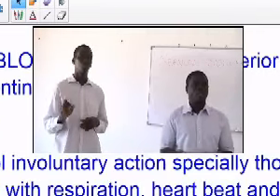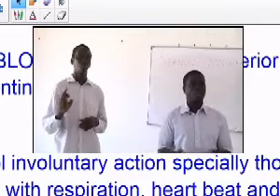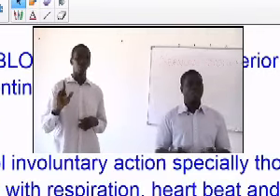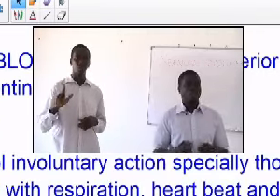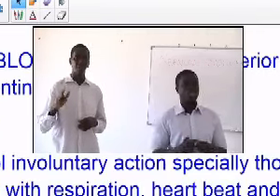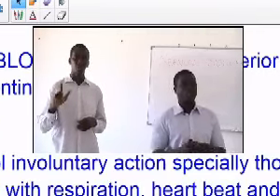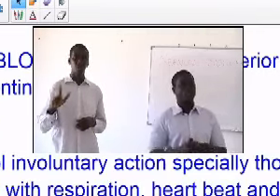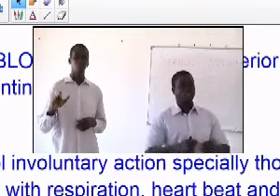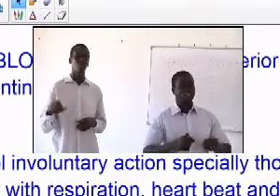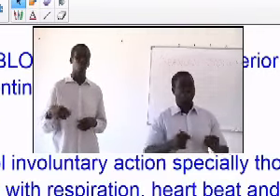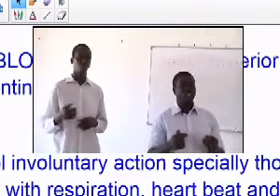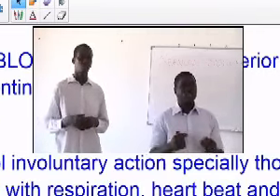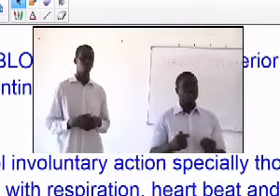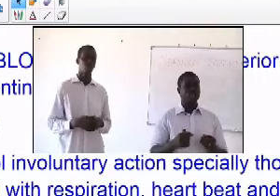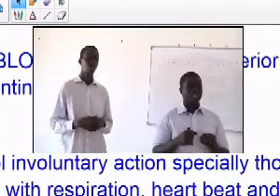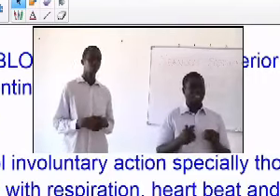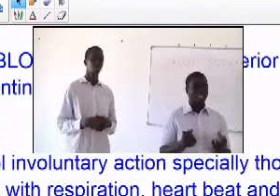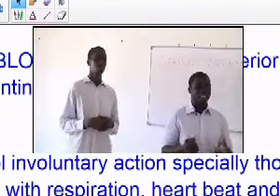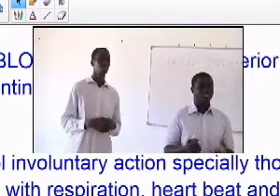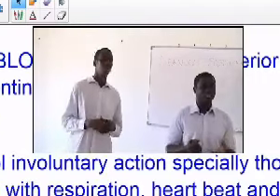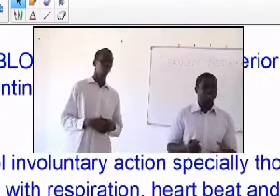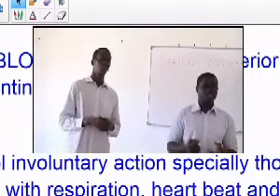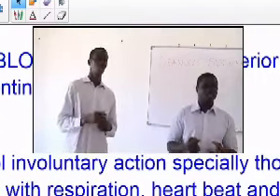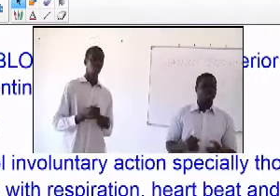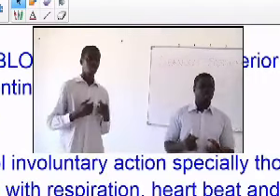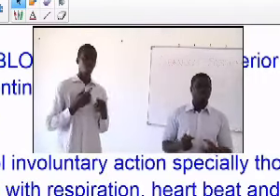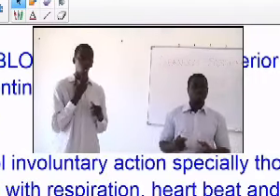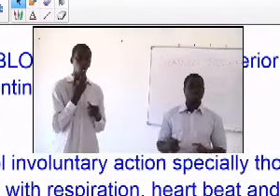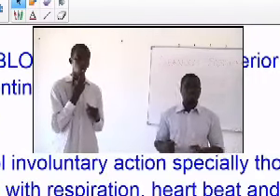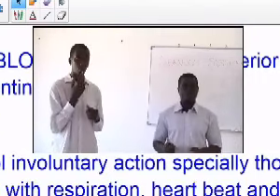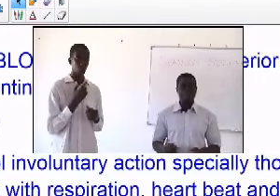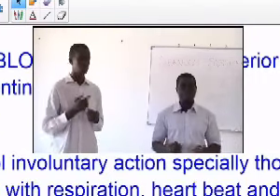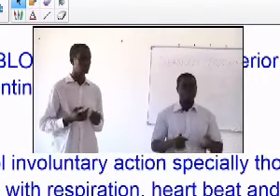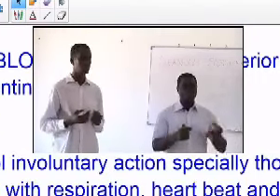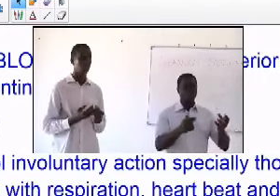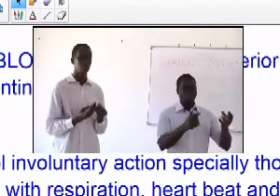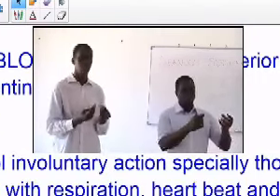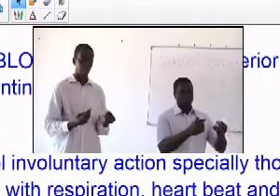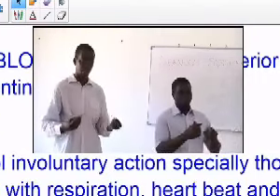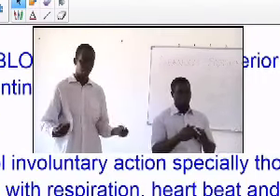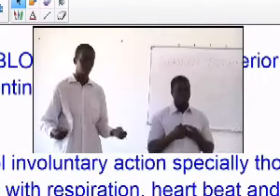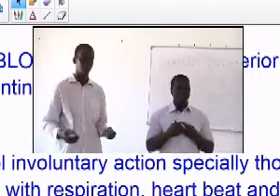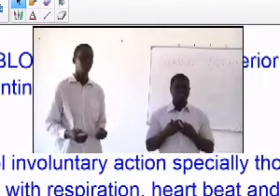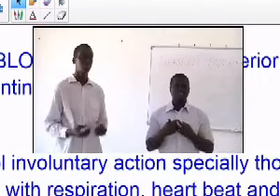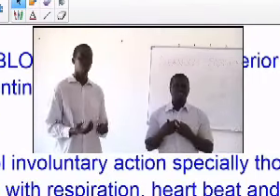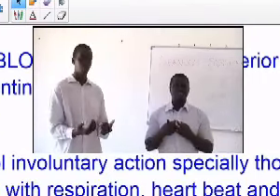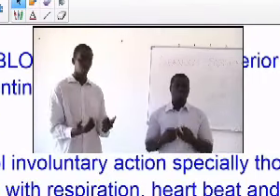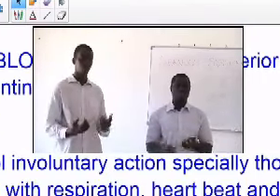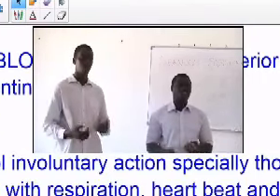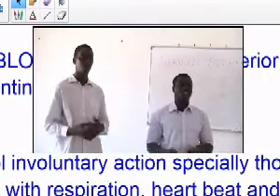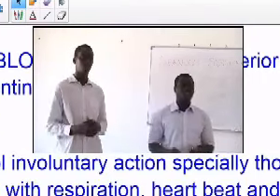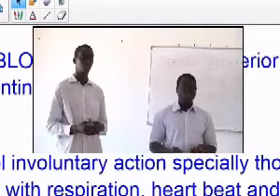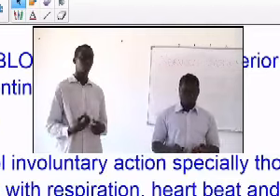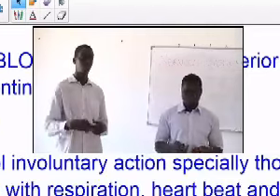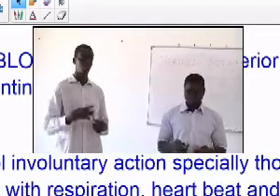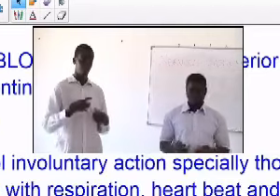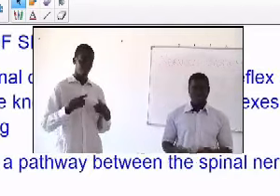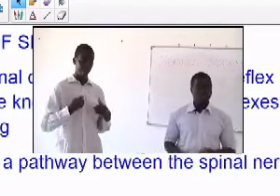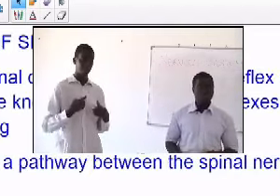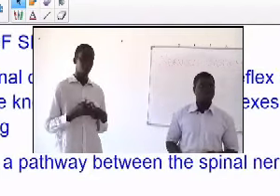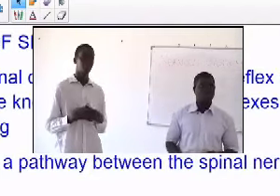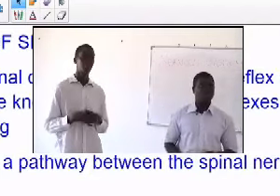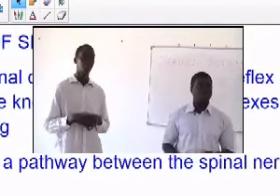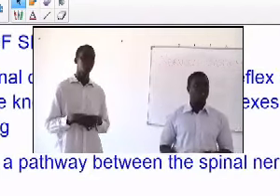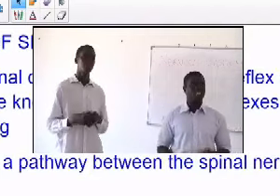about the contraction, and the systole, you talk about the relaxation of the heart. When the blood is being dilated, blood is now being